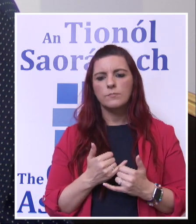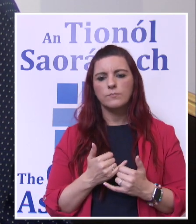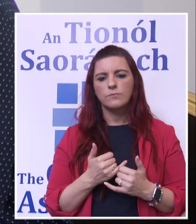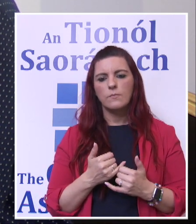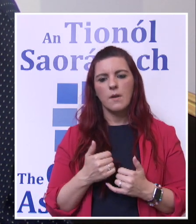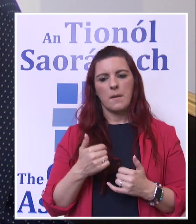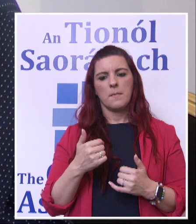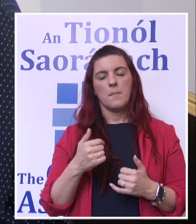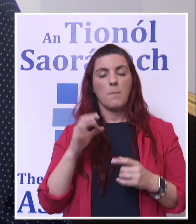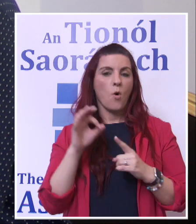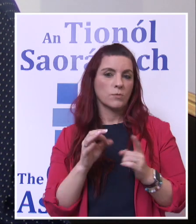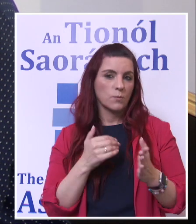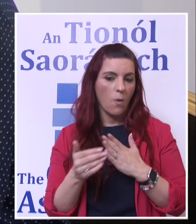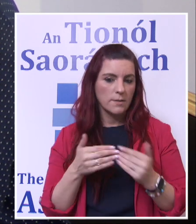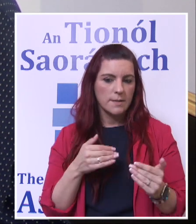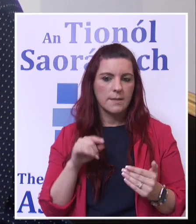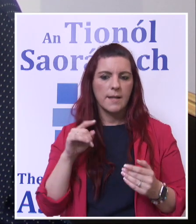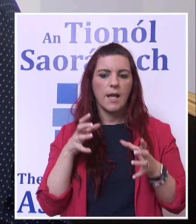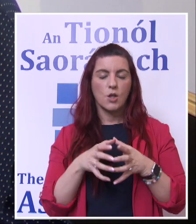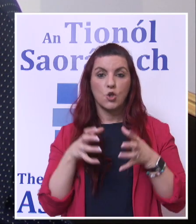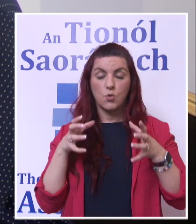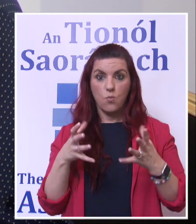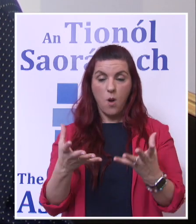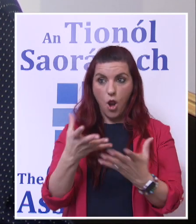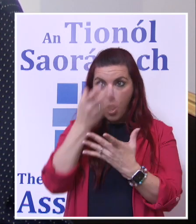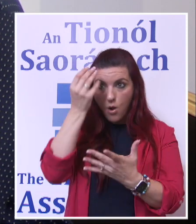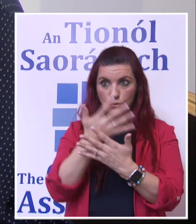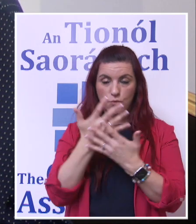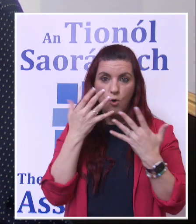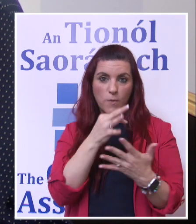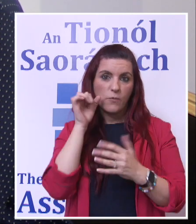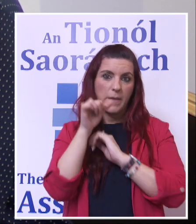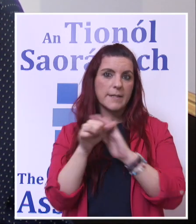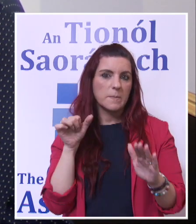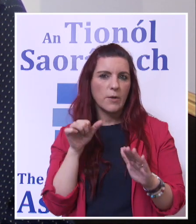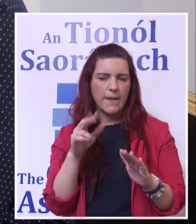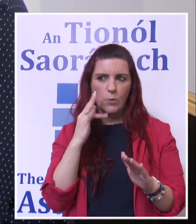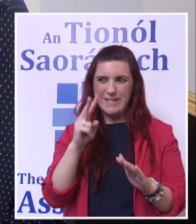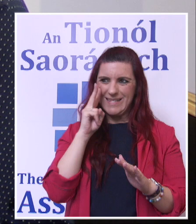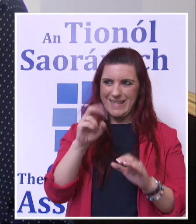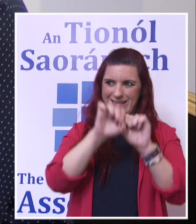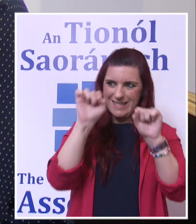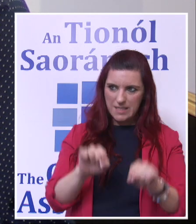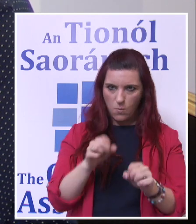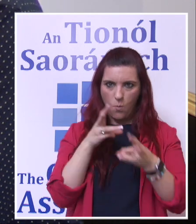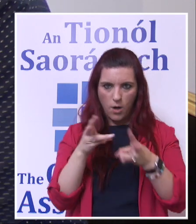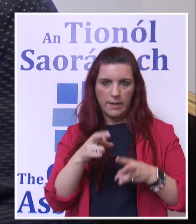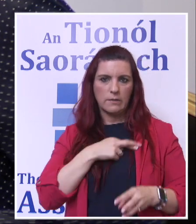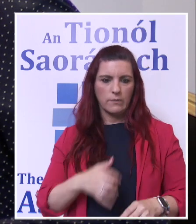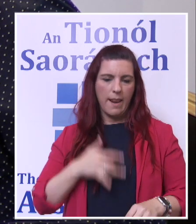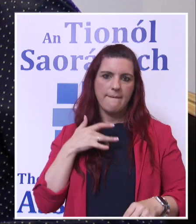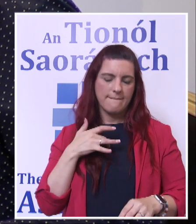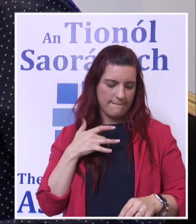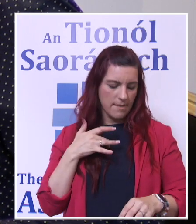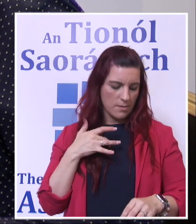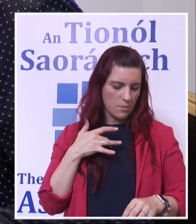substantive point is that it is hugely educational to see the system in action. So I'm